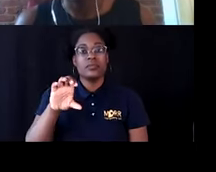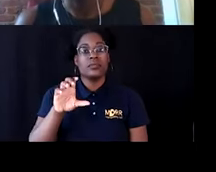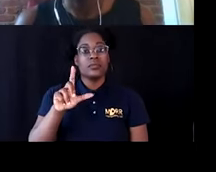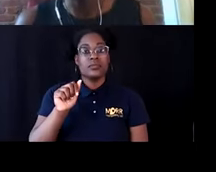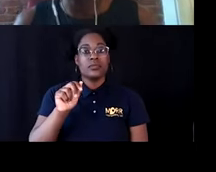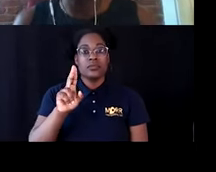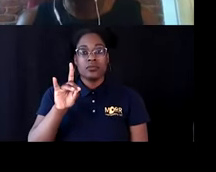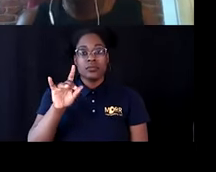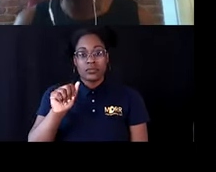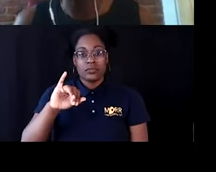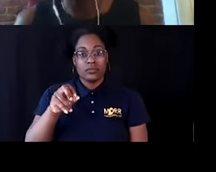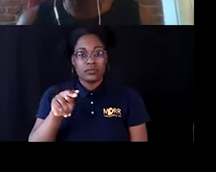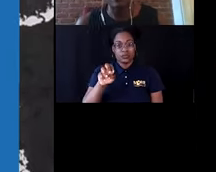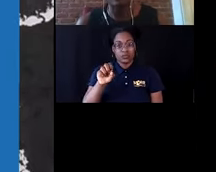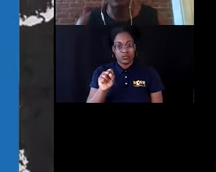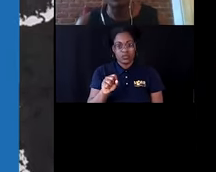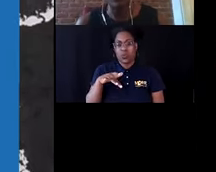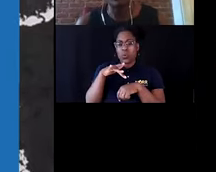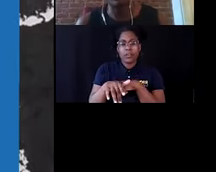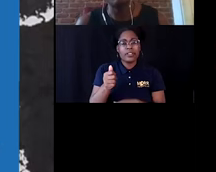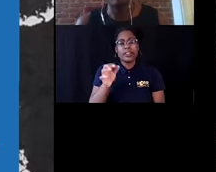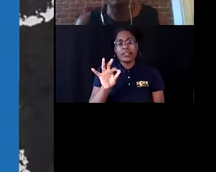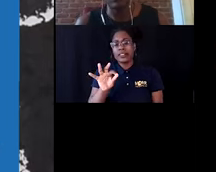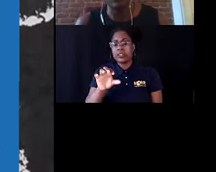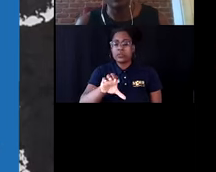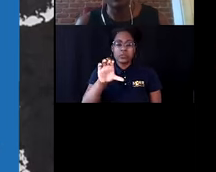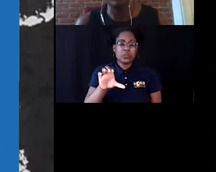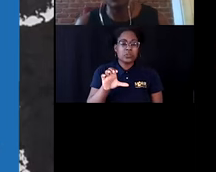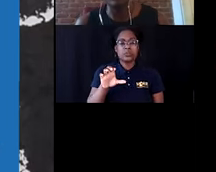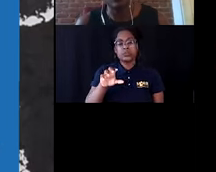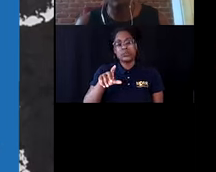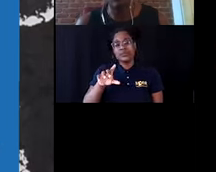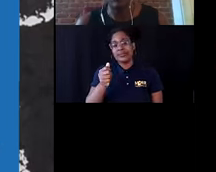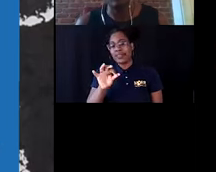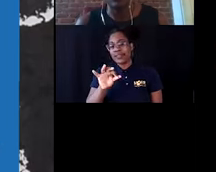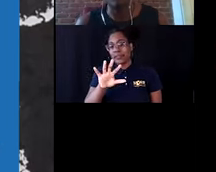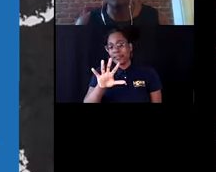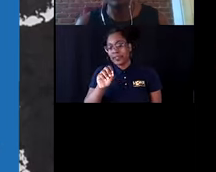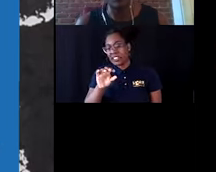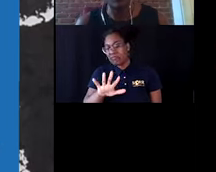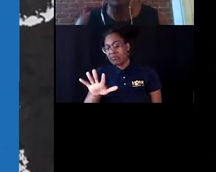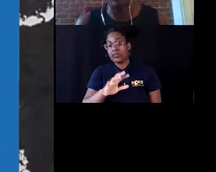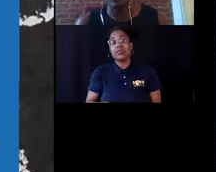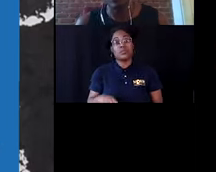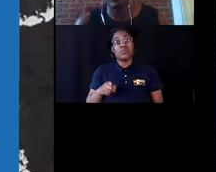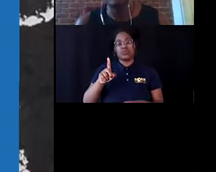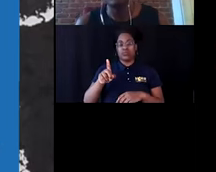1900s, early to mid 1900s. And she was a longstanding member of the Communist